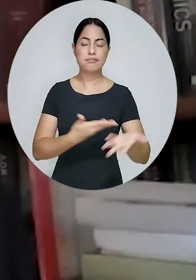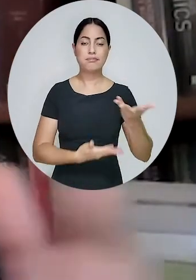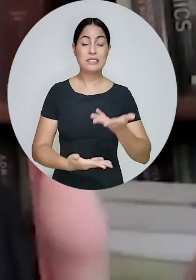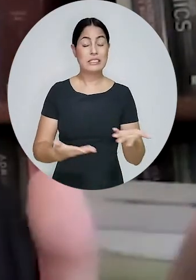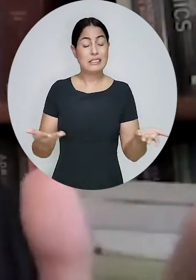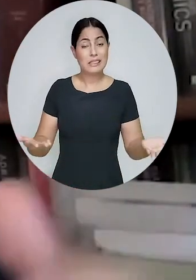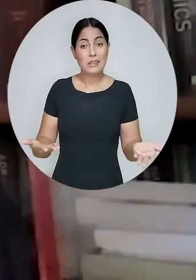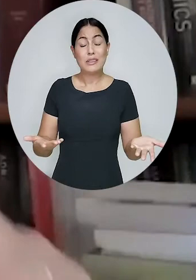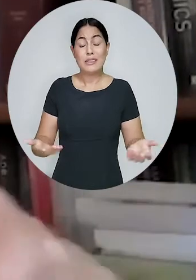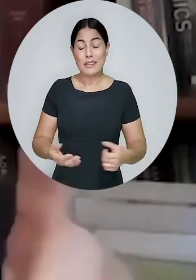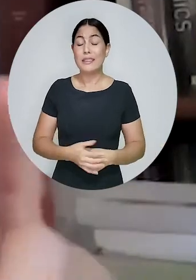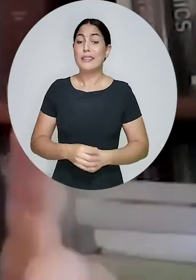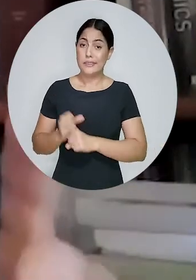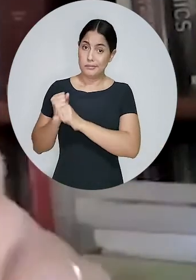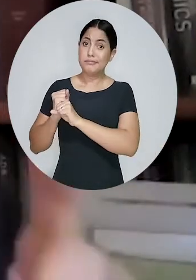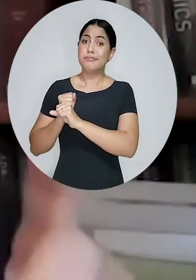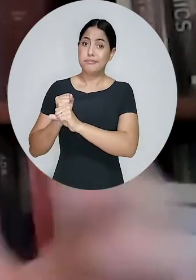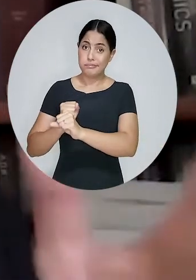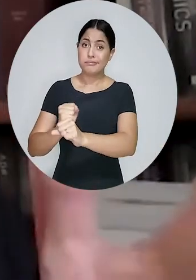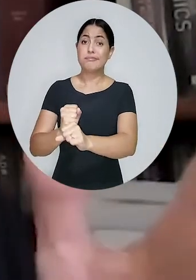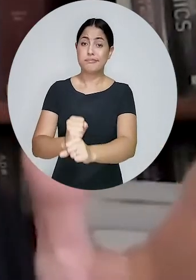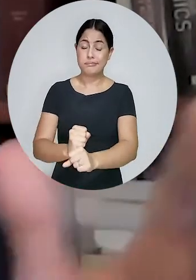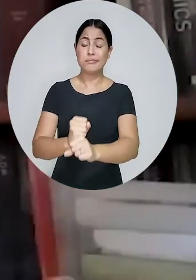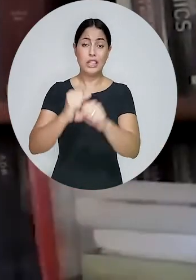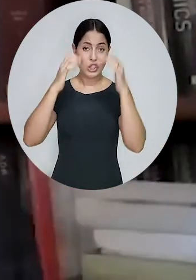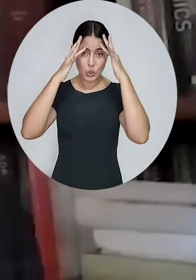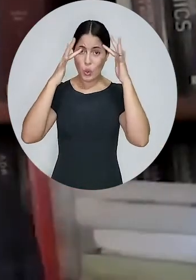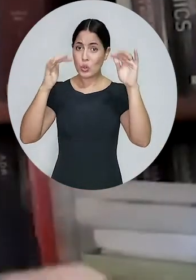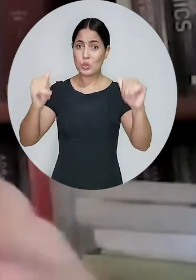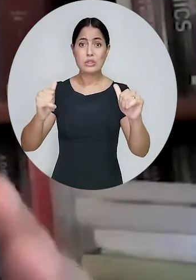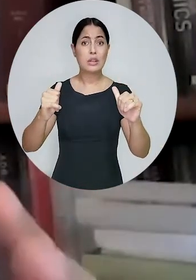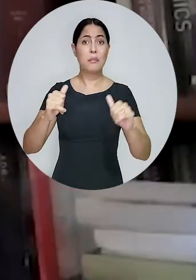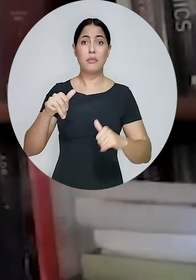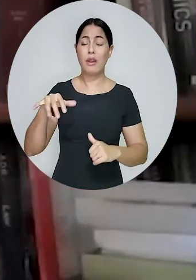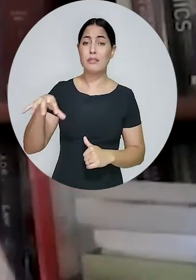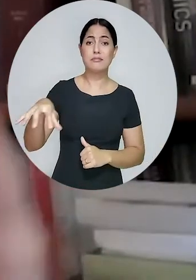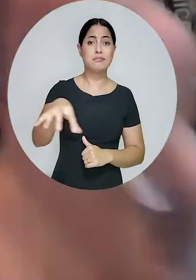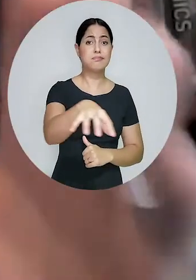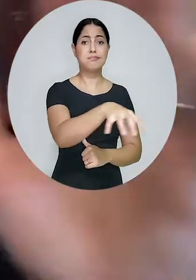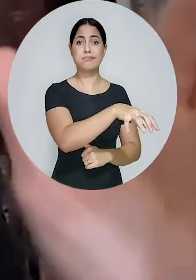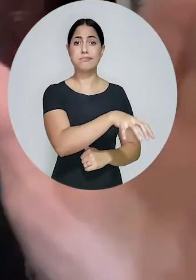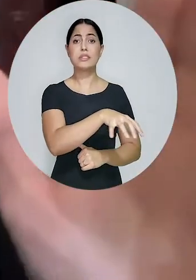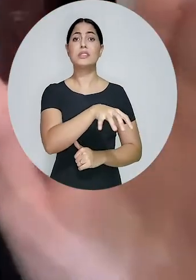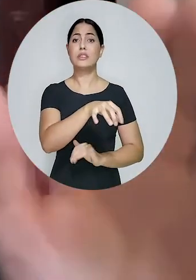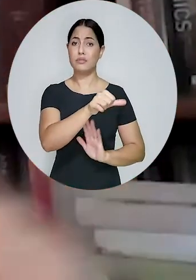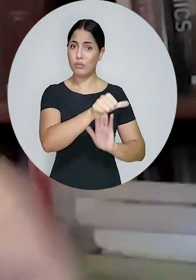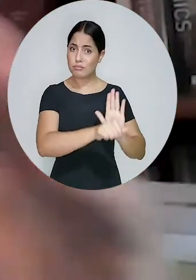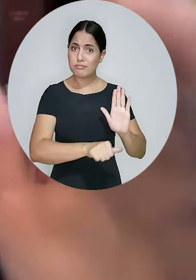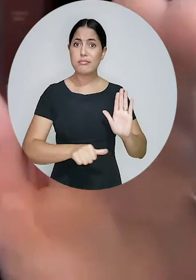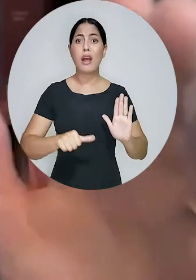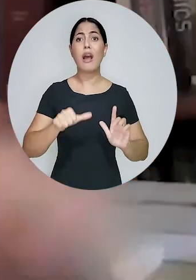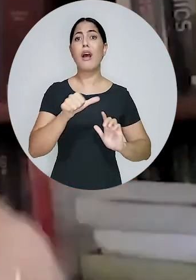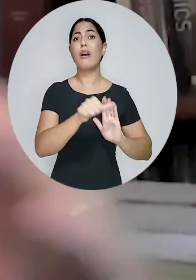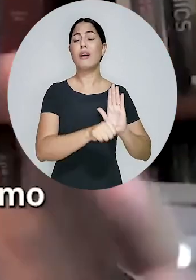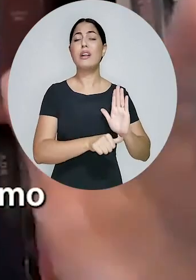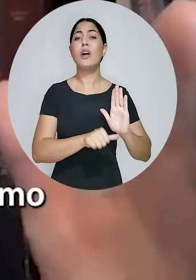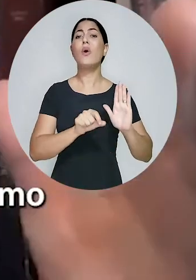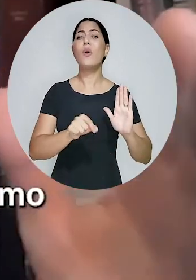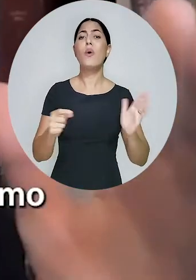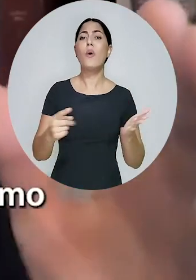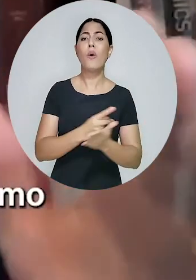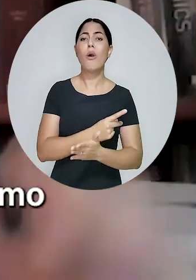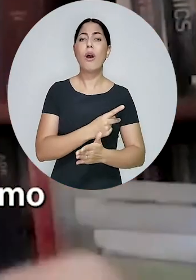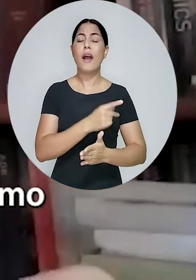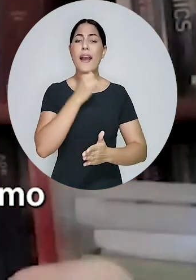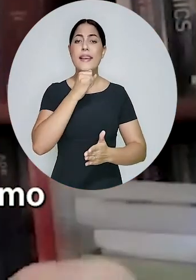resolution. What we do have, I have to say, in recent years, every courthouse that has been